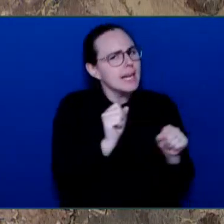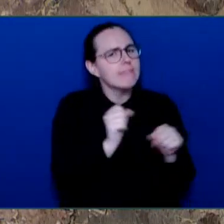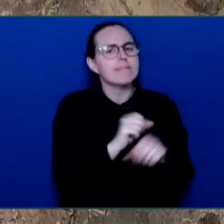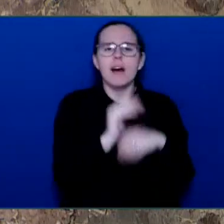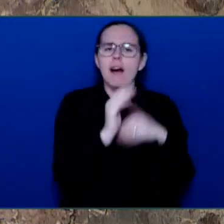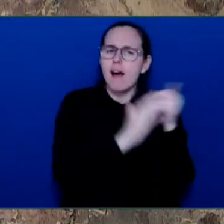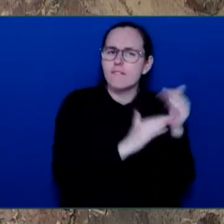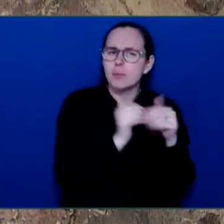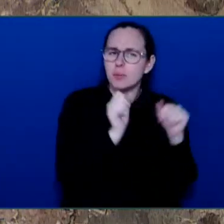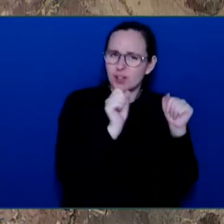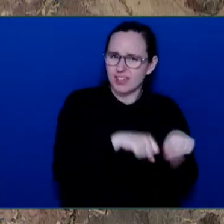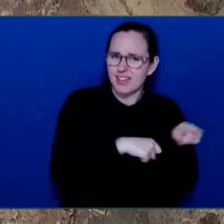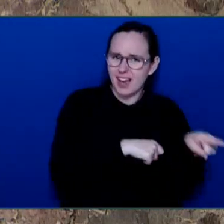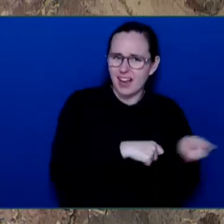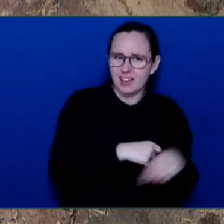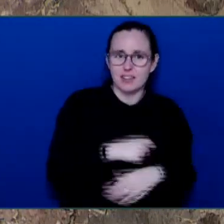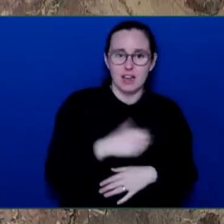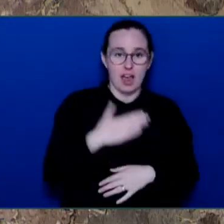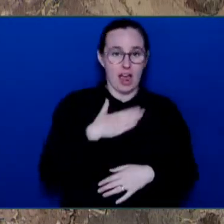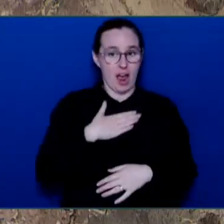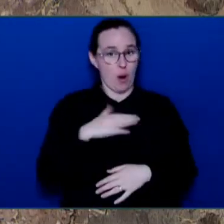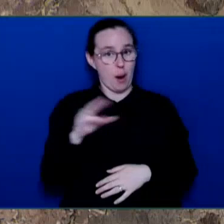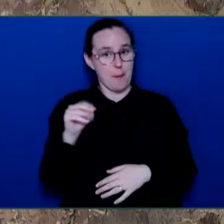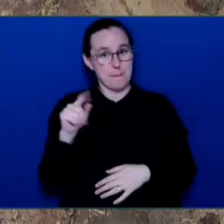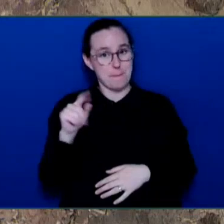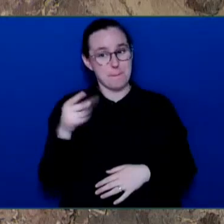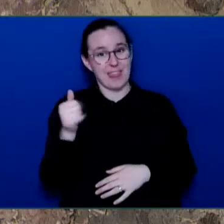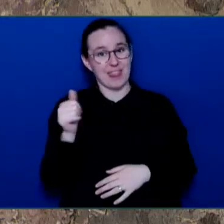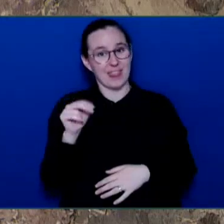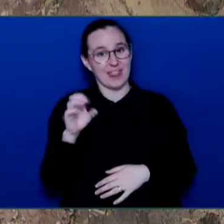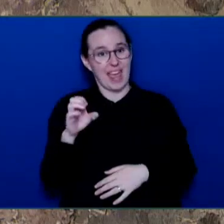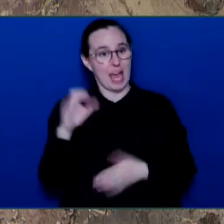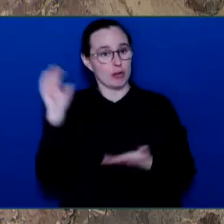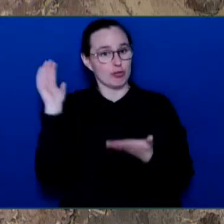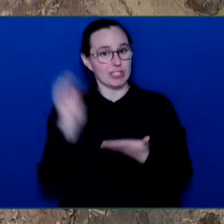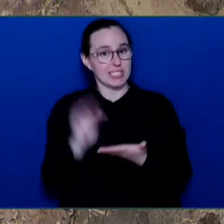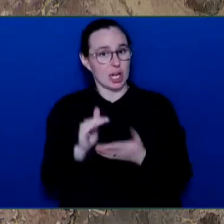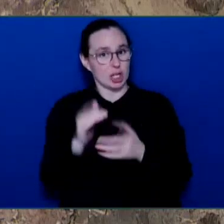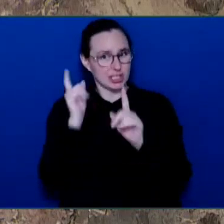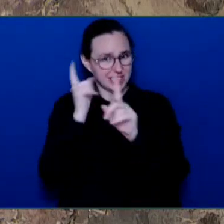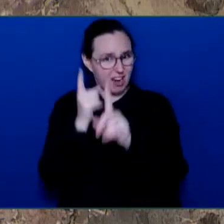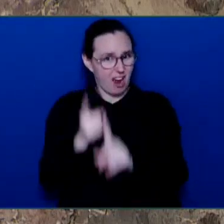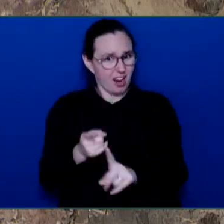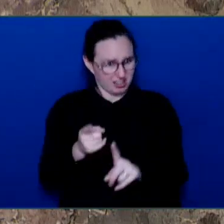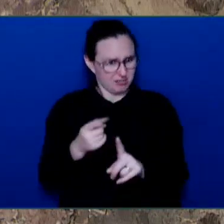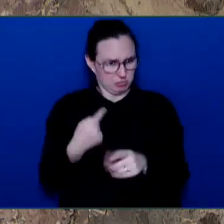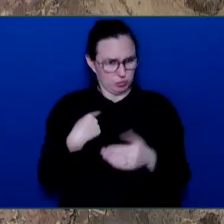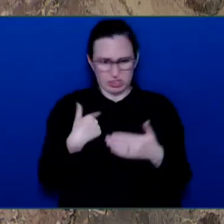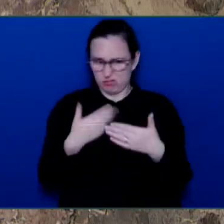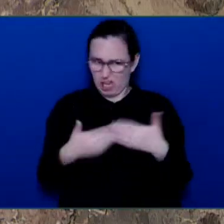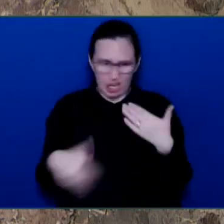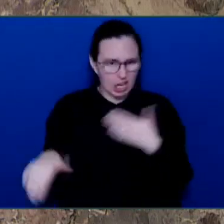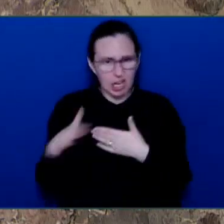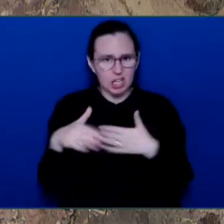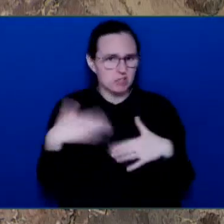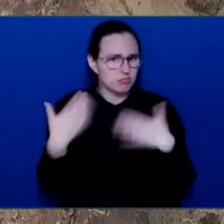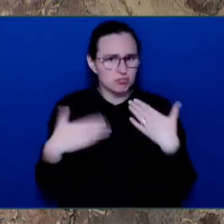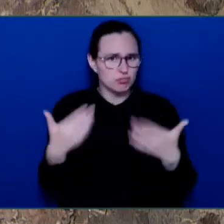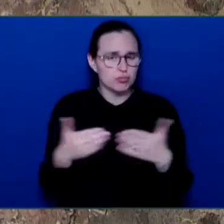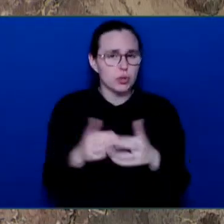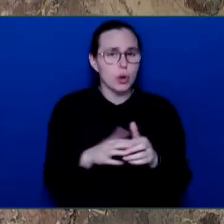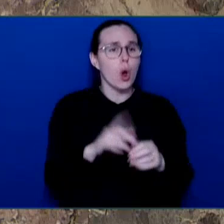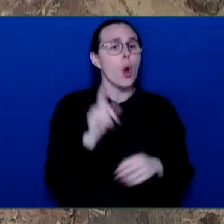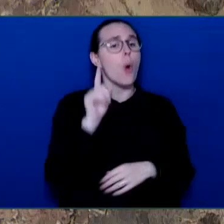that was missed was the 2020 target set by those people on that side of the House when they were on this side of the House and